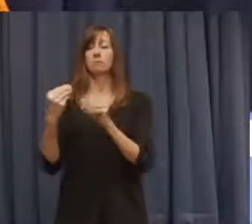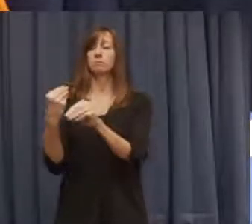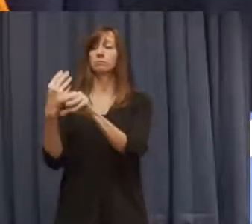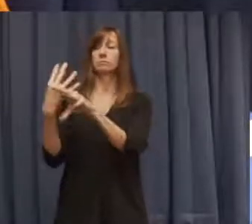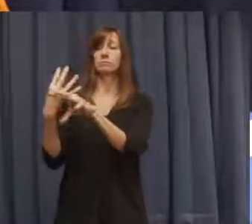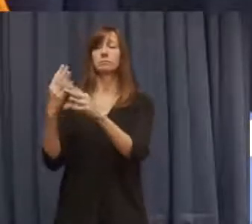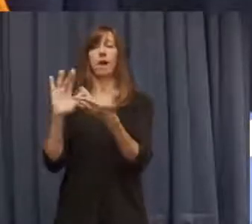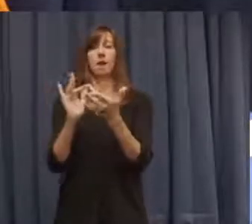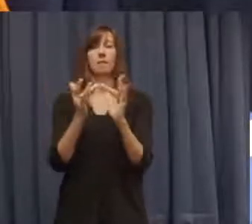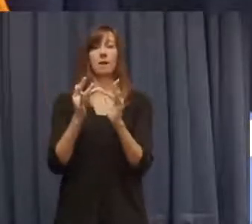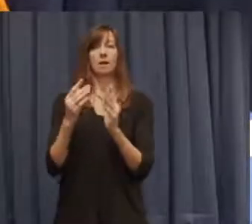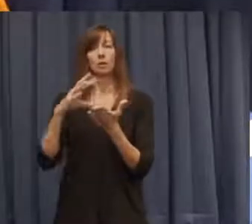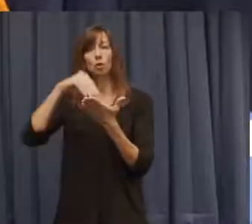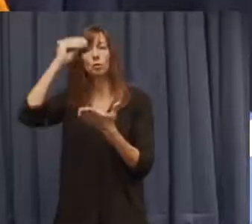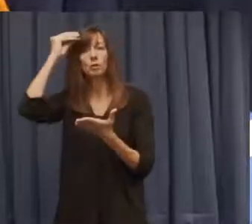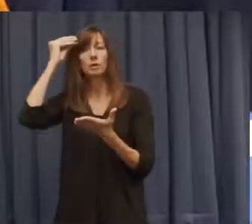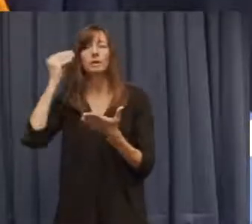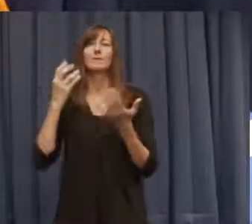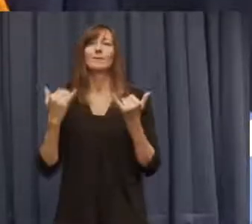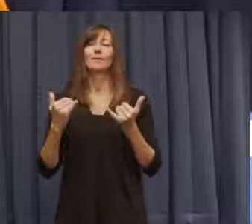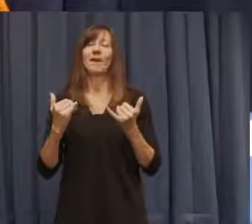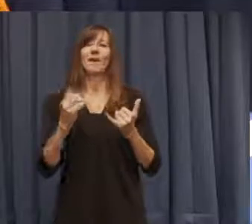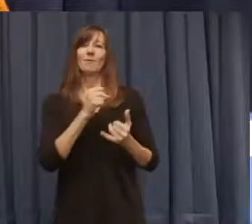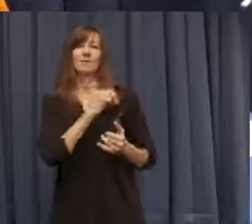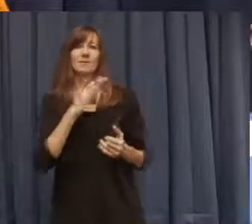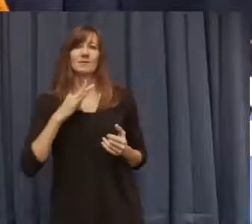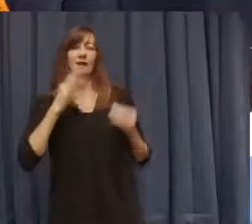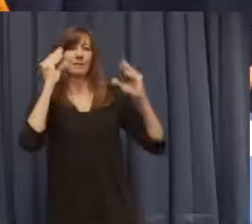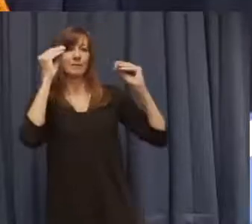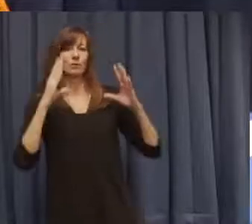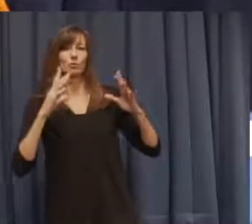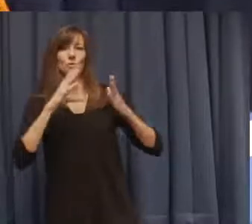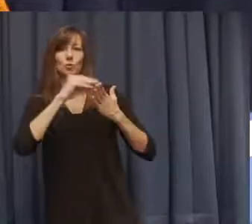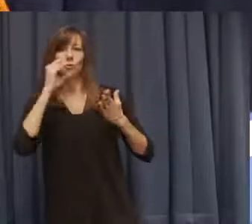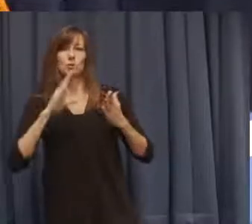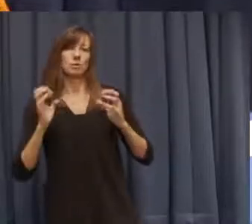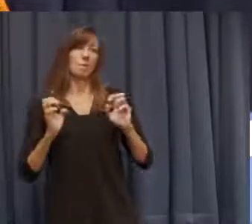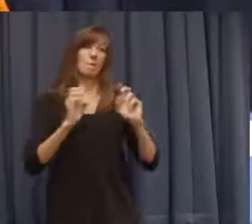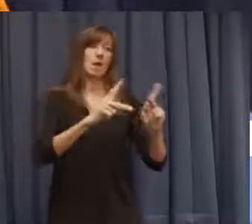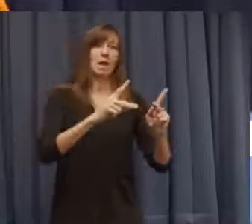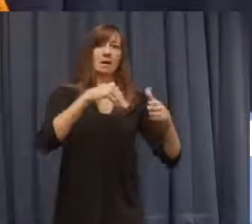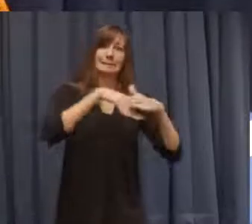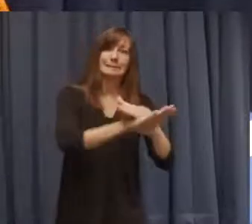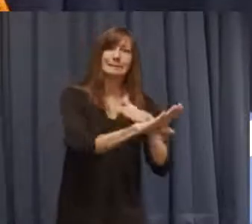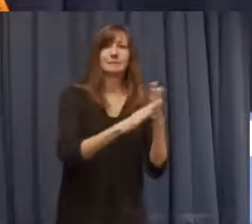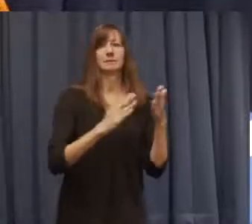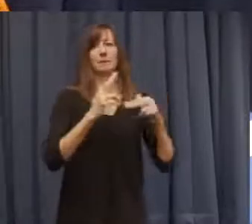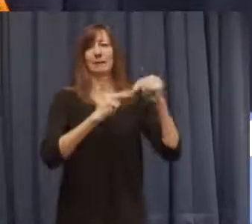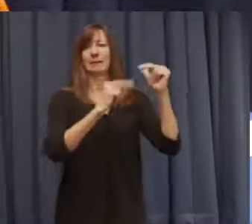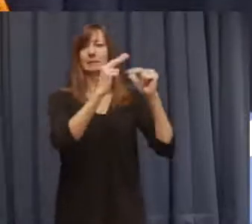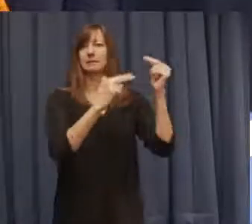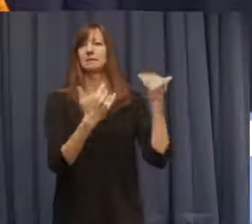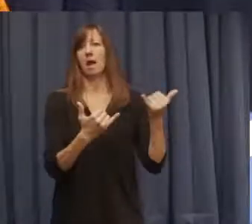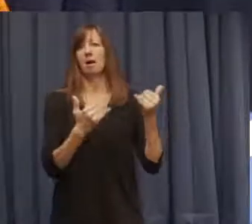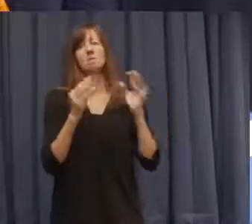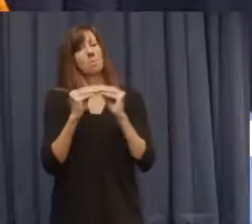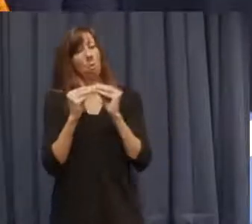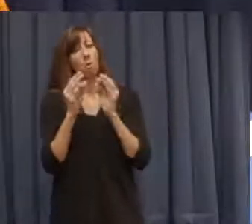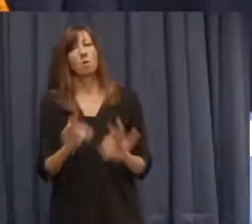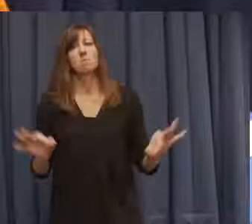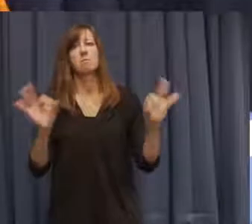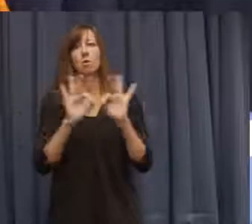the building, this is even more important. At a high level, just essentially the